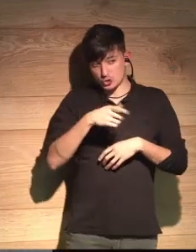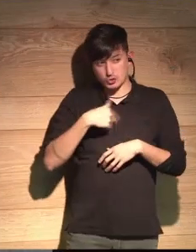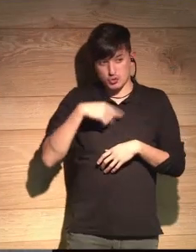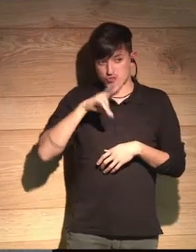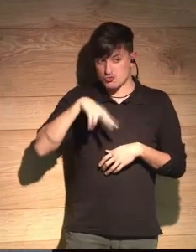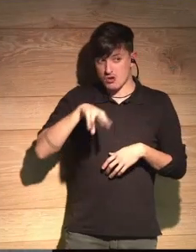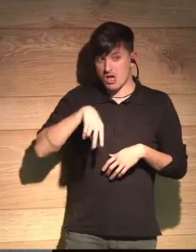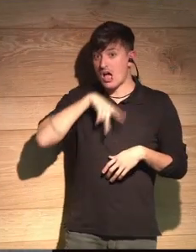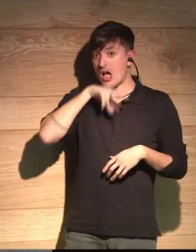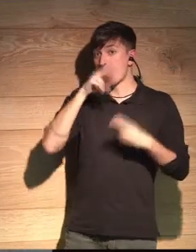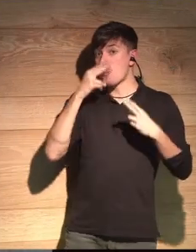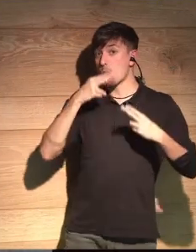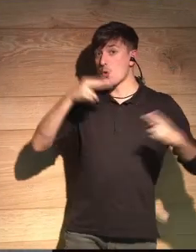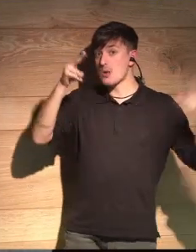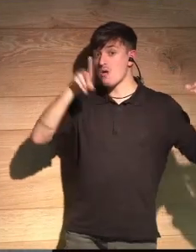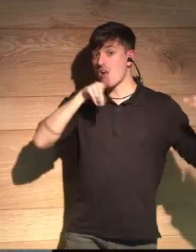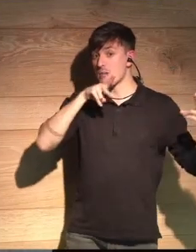I've never